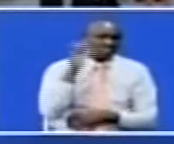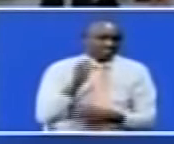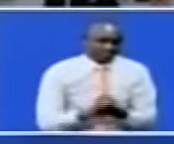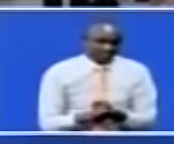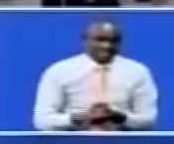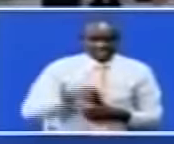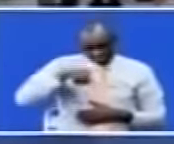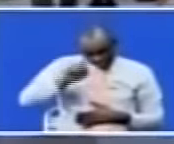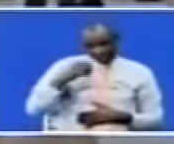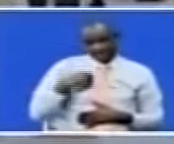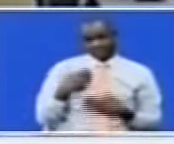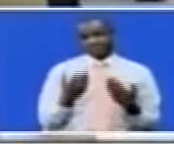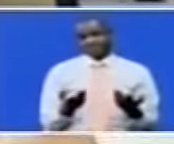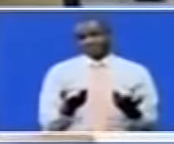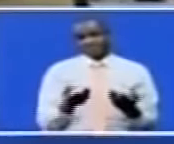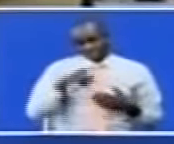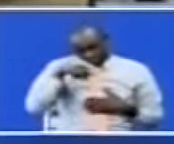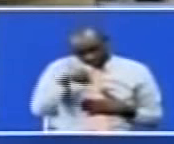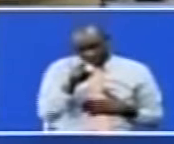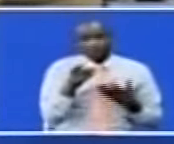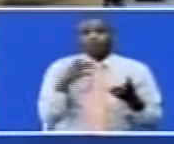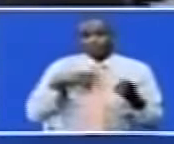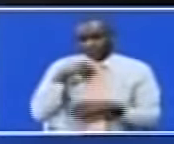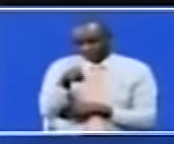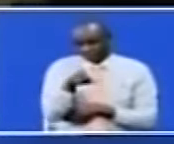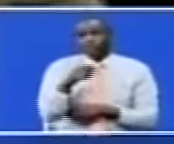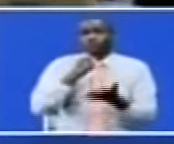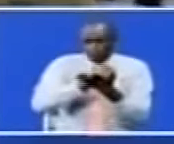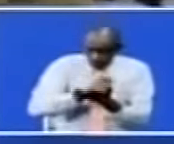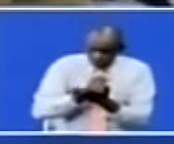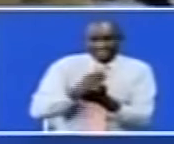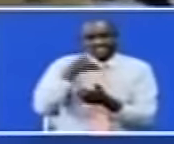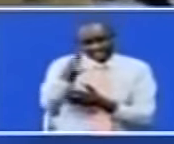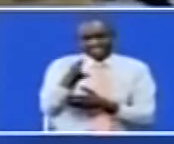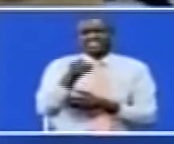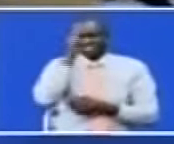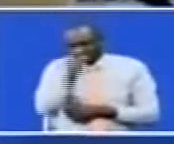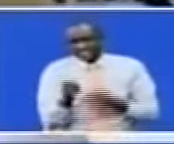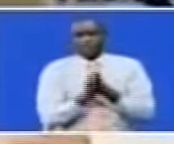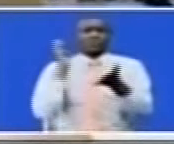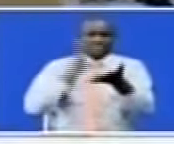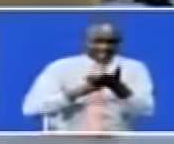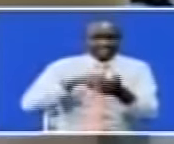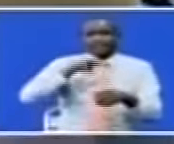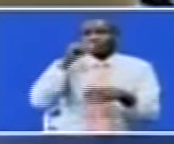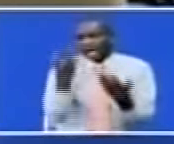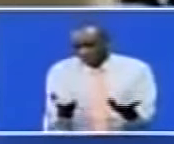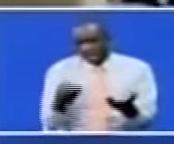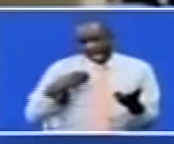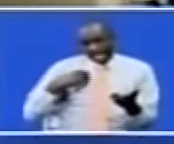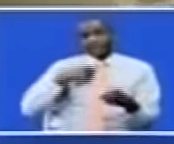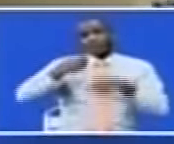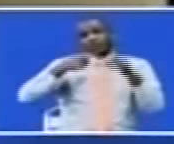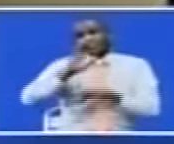appoint an ad hoc mechanism of independent jurists to audit the prosecutor's witness identification and recruitment